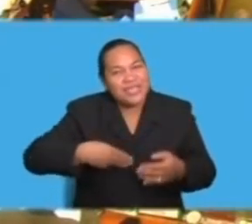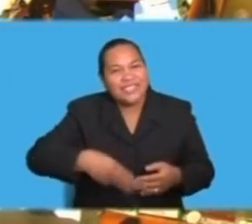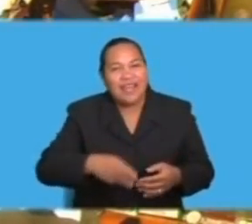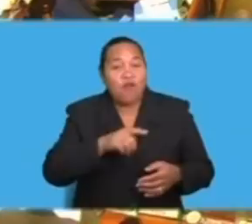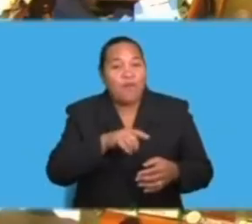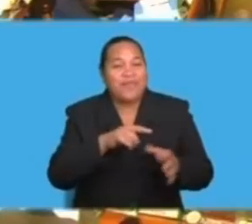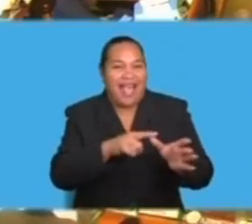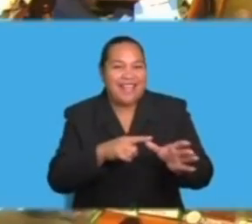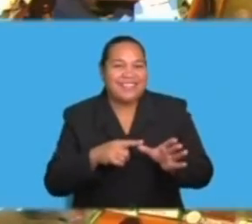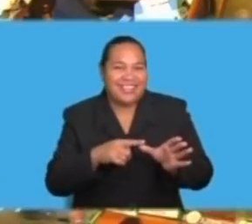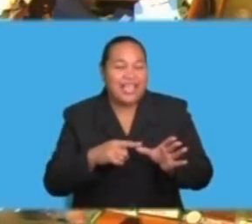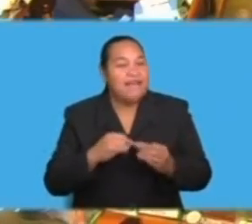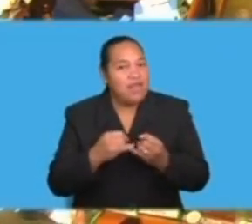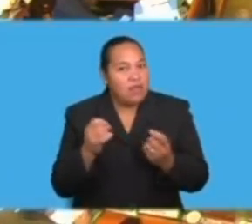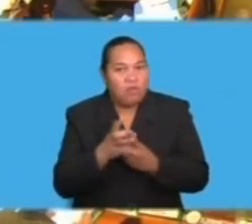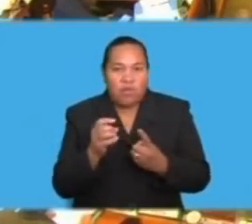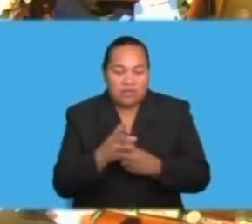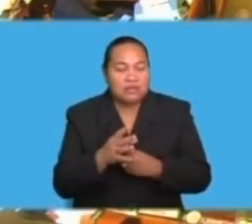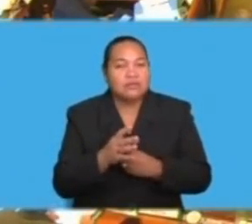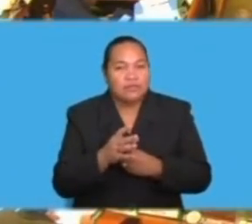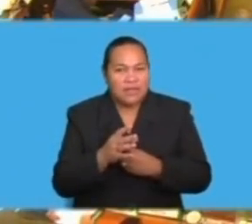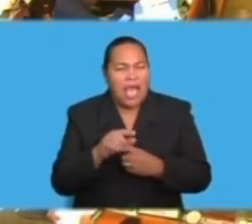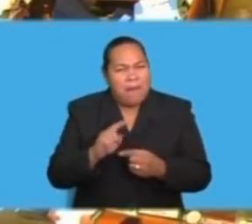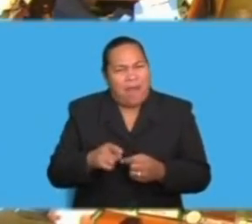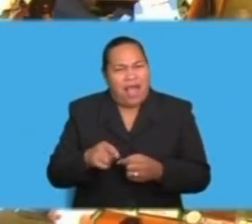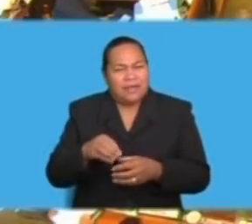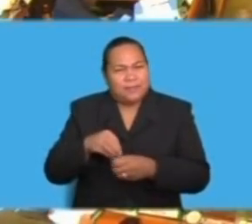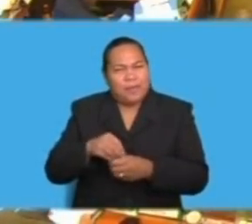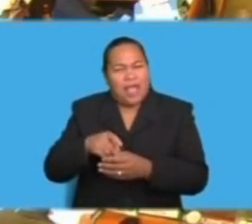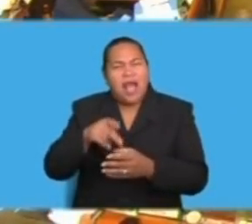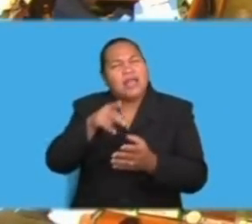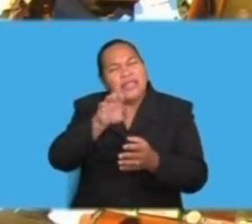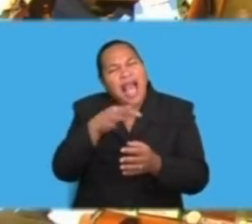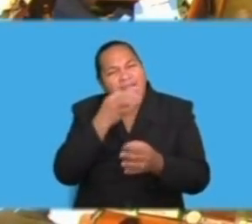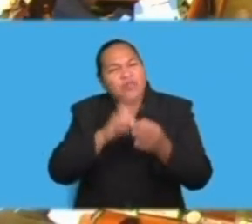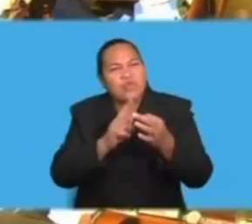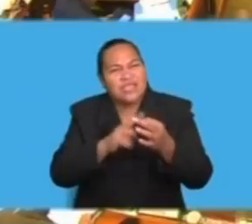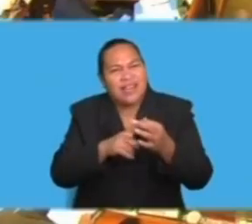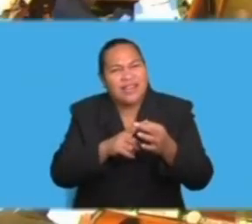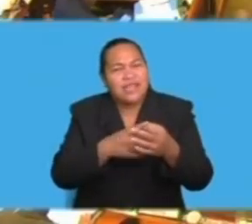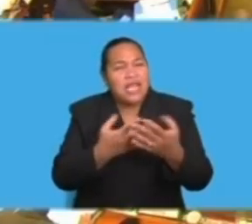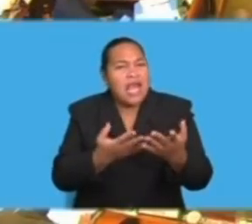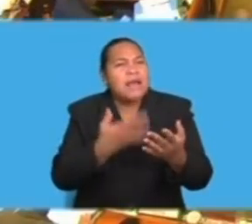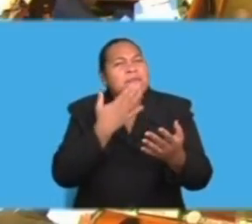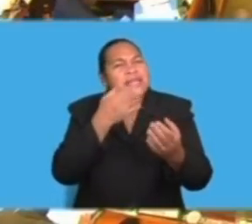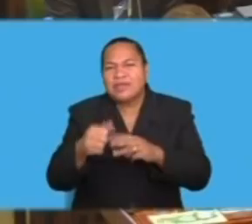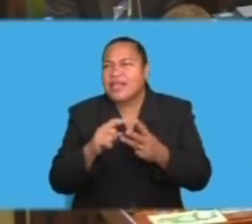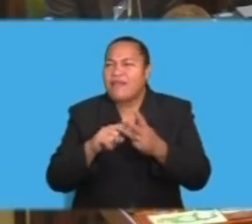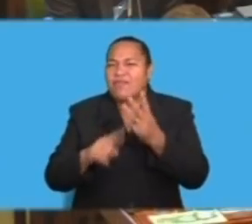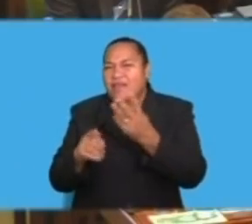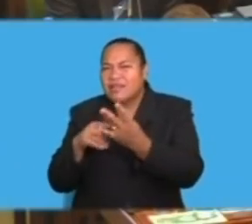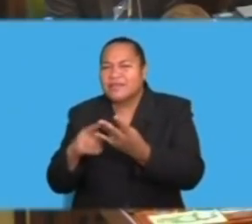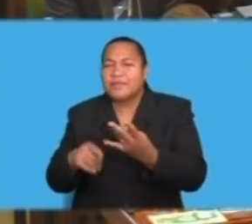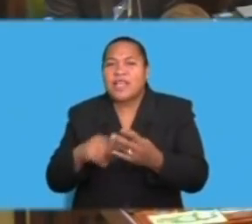Biman Prasad also asked Attorney General to reveal whether Fiji has already received funding from the Green Climate Fund or not. The